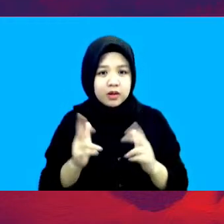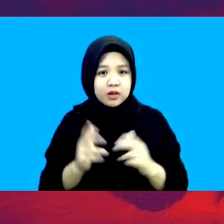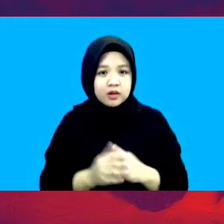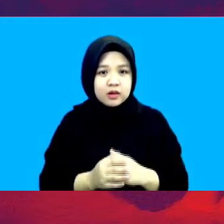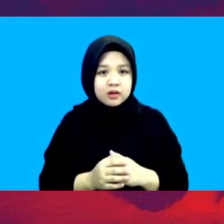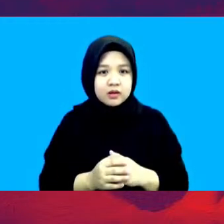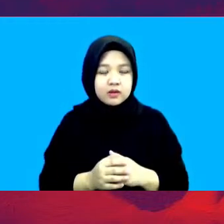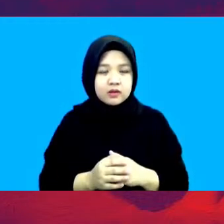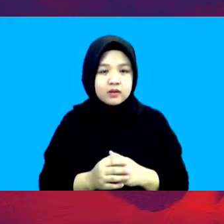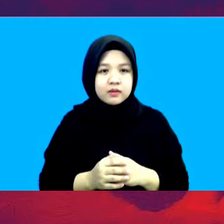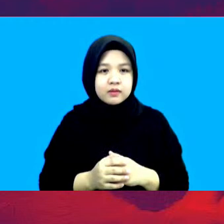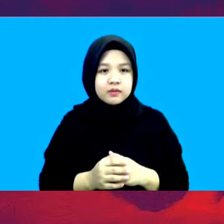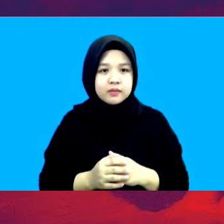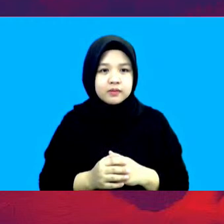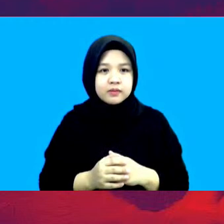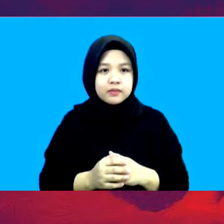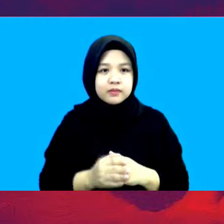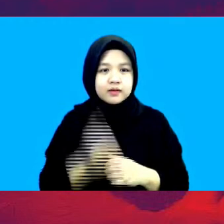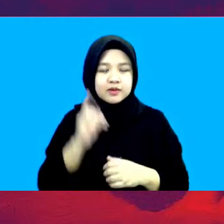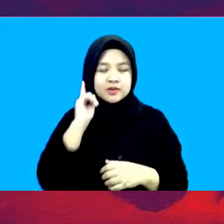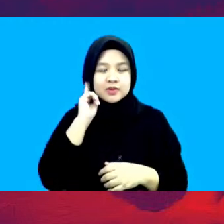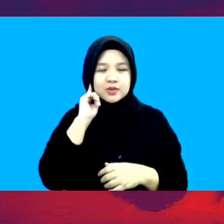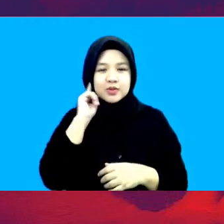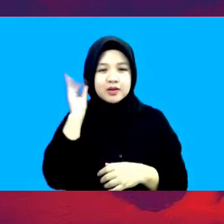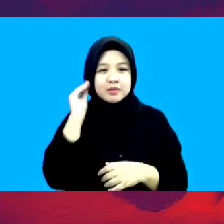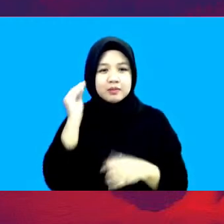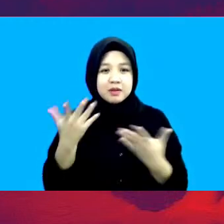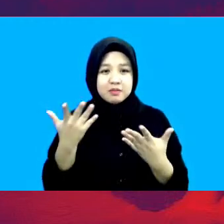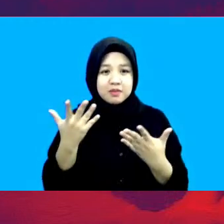Could you please change the slide? Yes, okay.